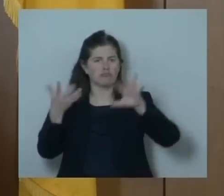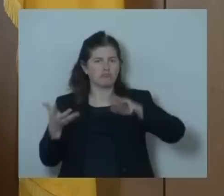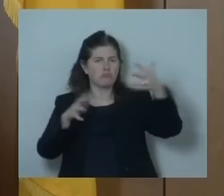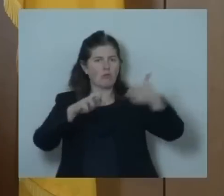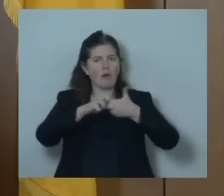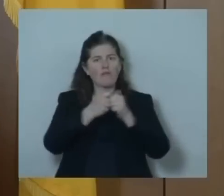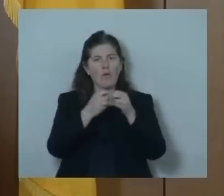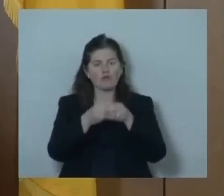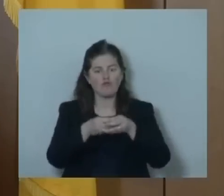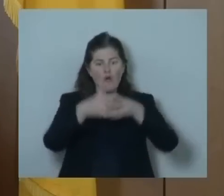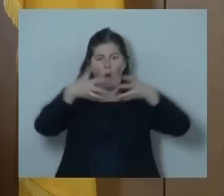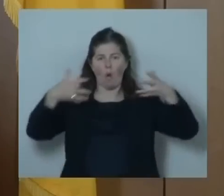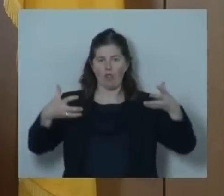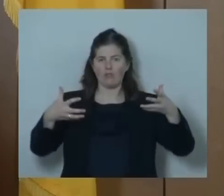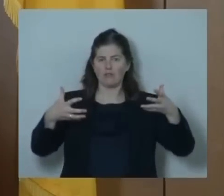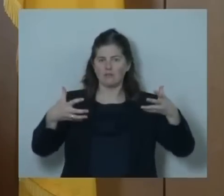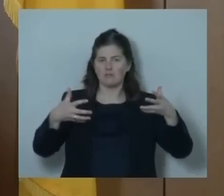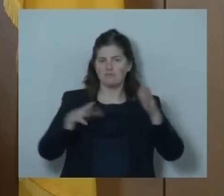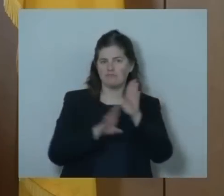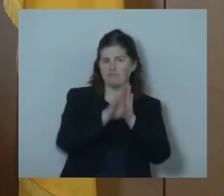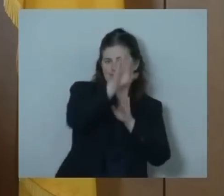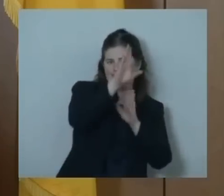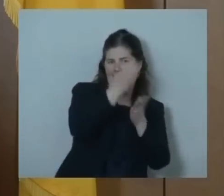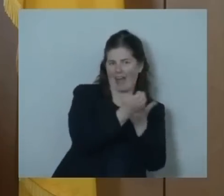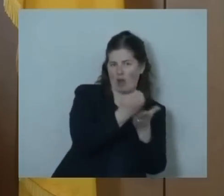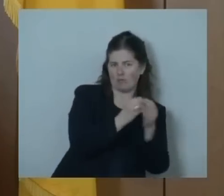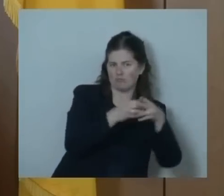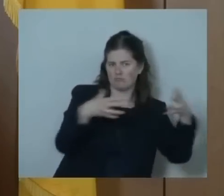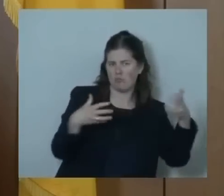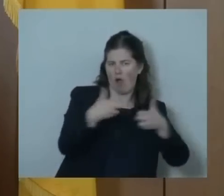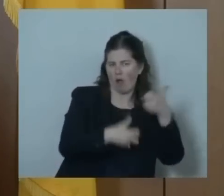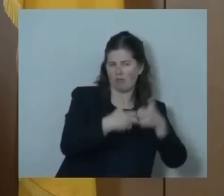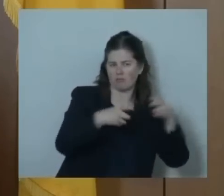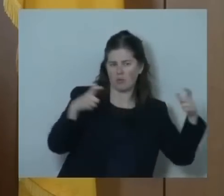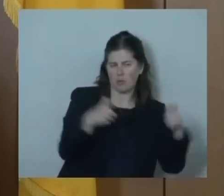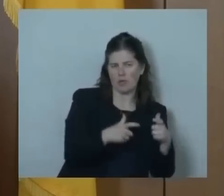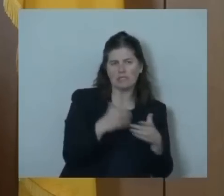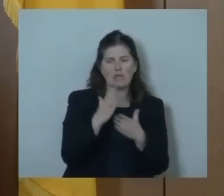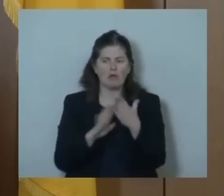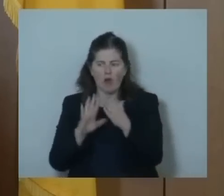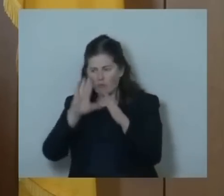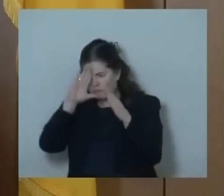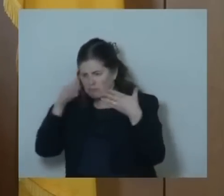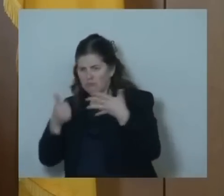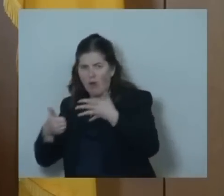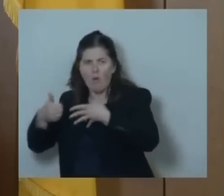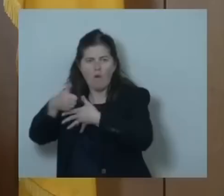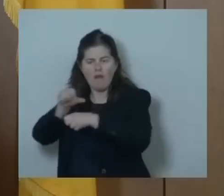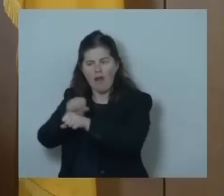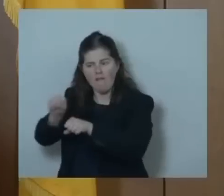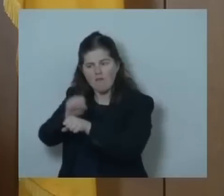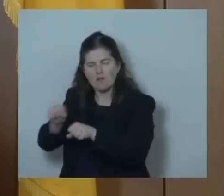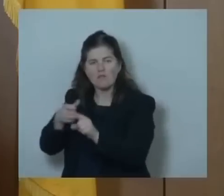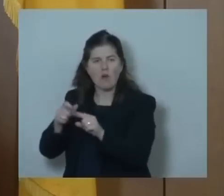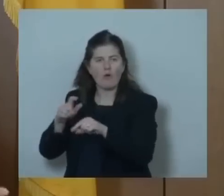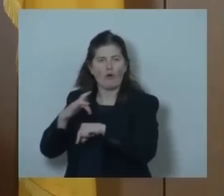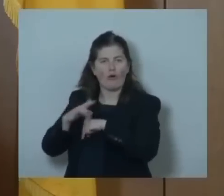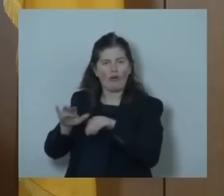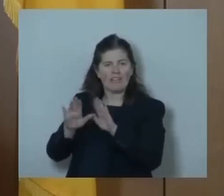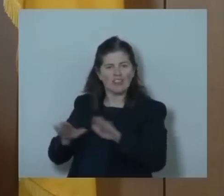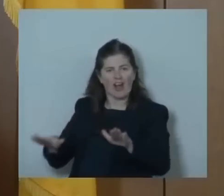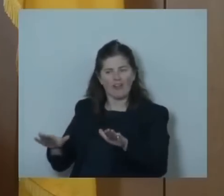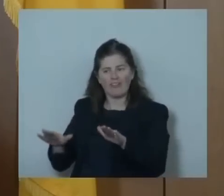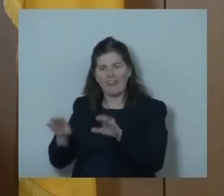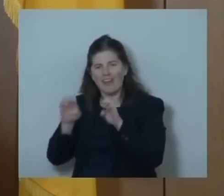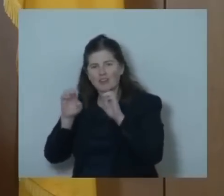growth and significantly problematic for some of our, priority efforts for anything from early childhood education